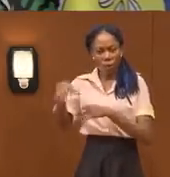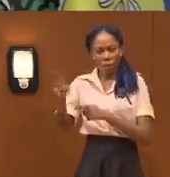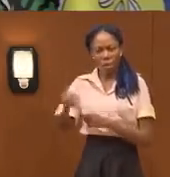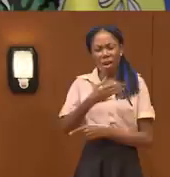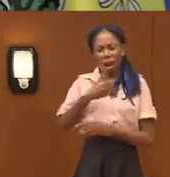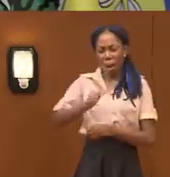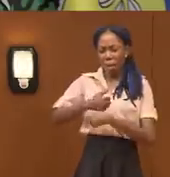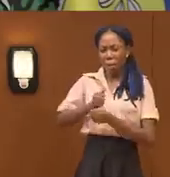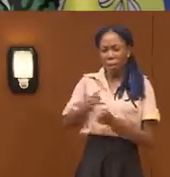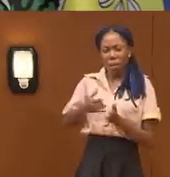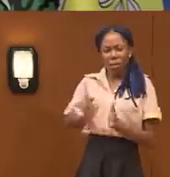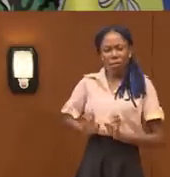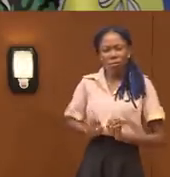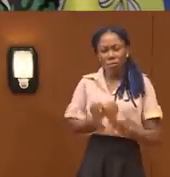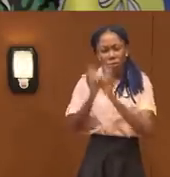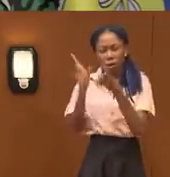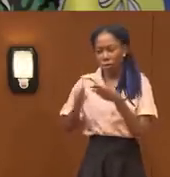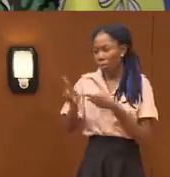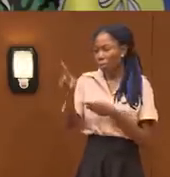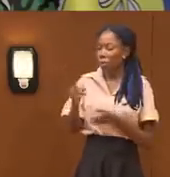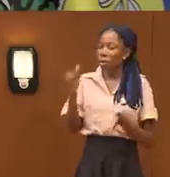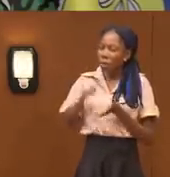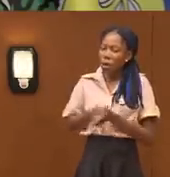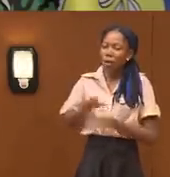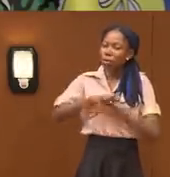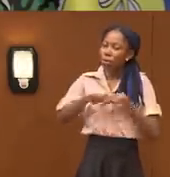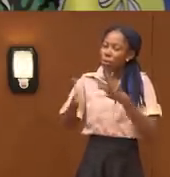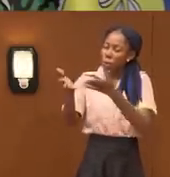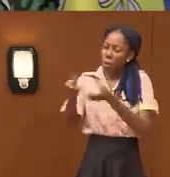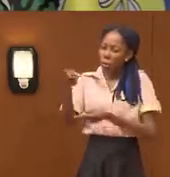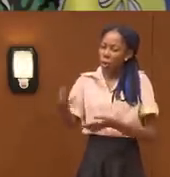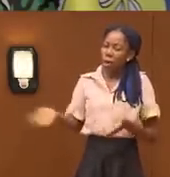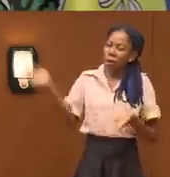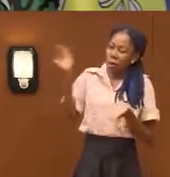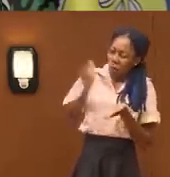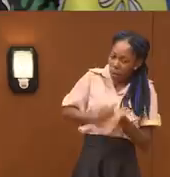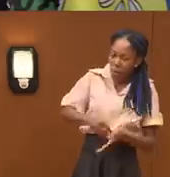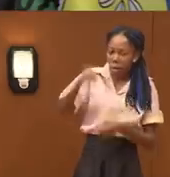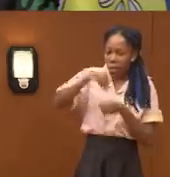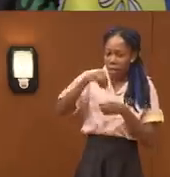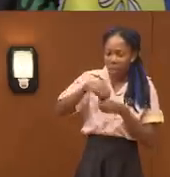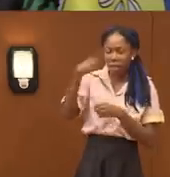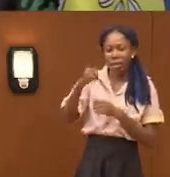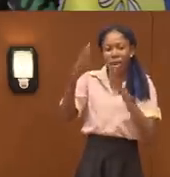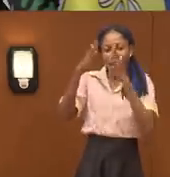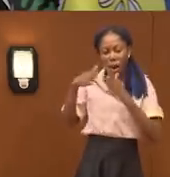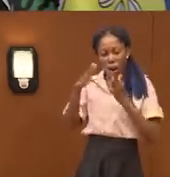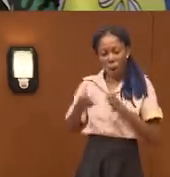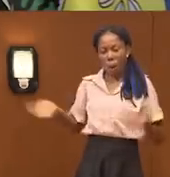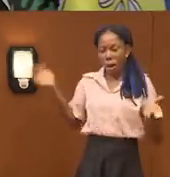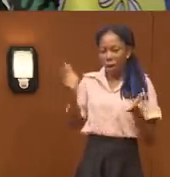clear to you they don't want you as a tenant in that house any longer. And for that reason, they've not even collected the rent they are entitled to even collect from